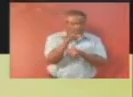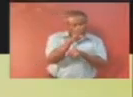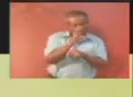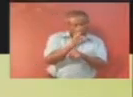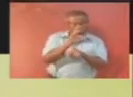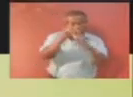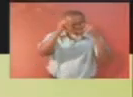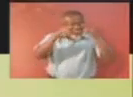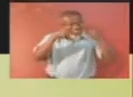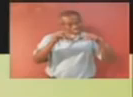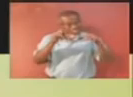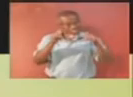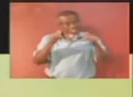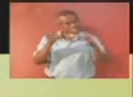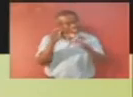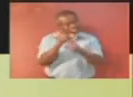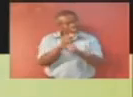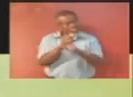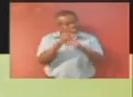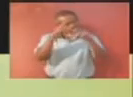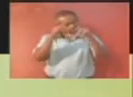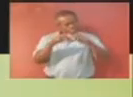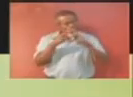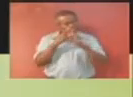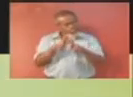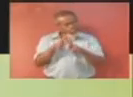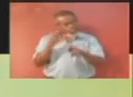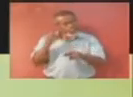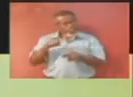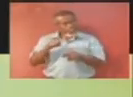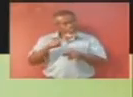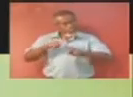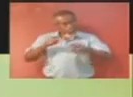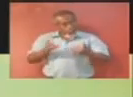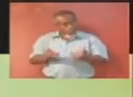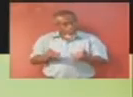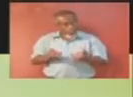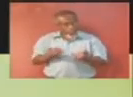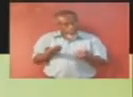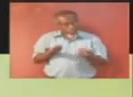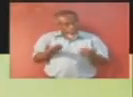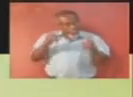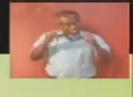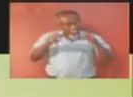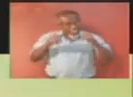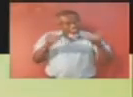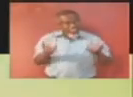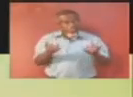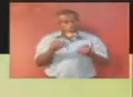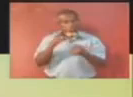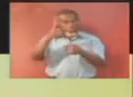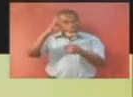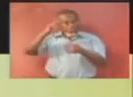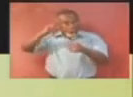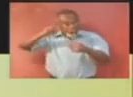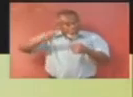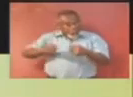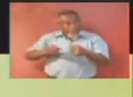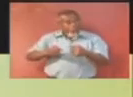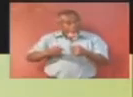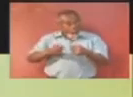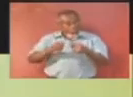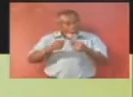on a daily basis, when you look at the change in numbers, we're up to like about 6,000 tests and we're getting 300 plus